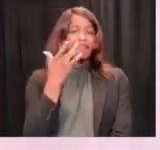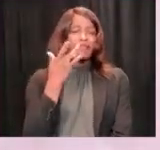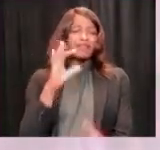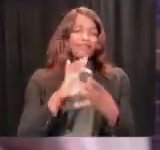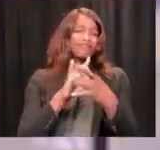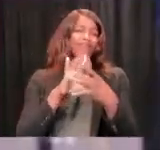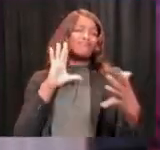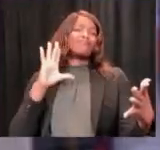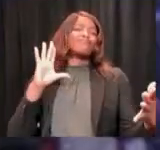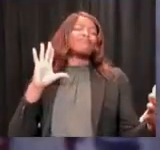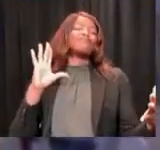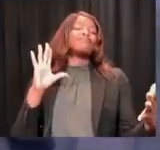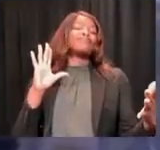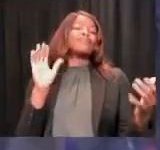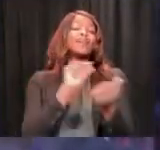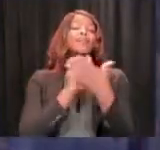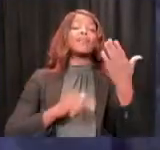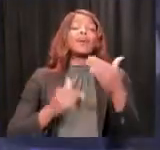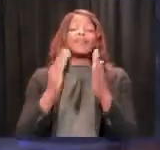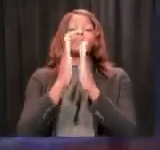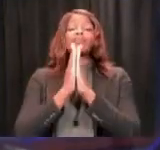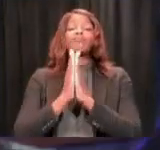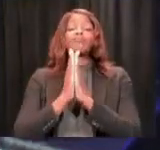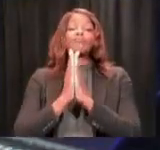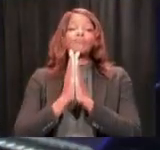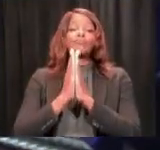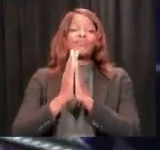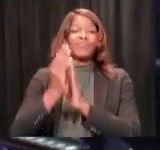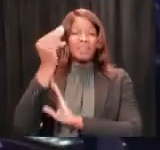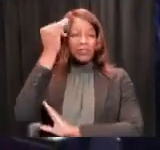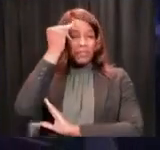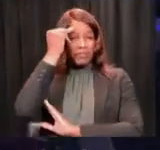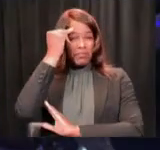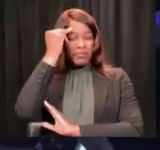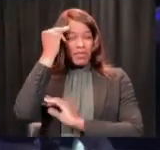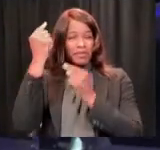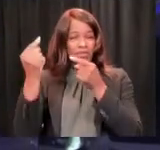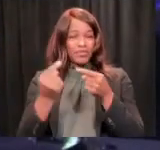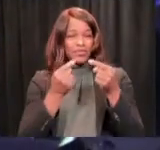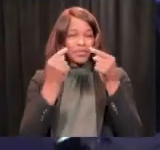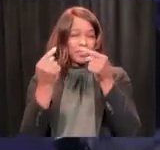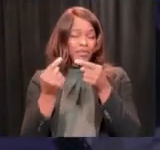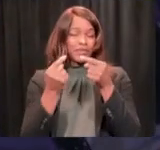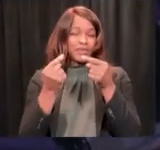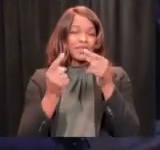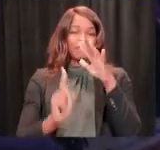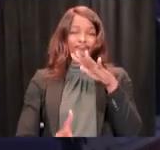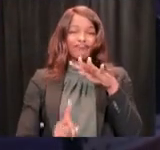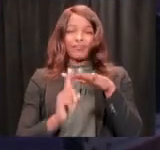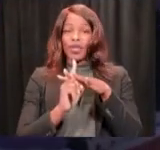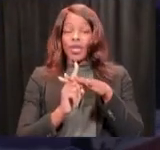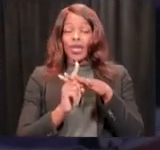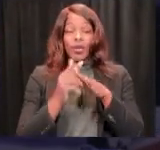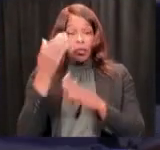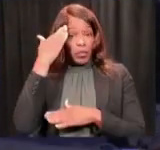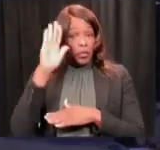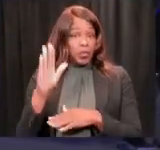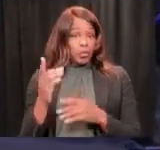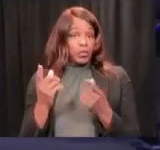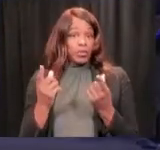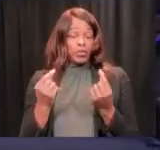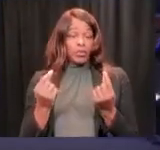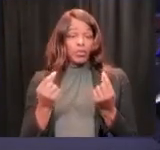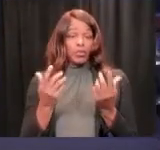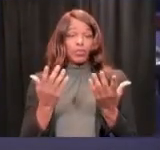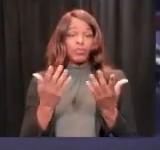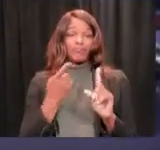favoritism. Lord, I pray for the mental illness that sometimes showed up in our families. And Lord, we didn't know what it was. We didn't know how it